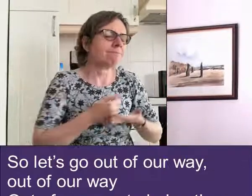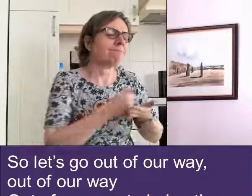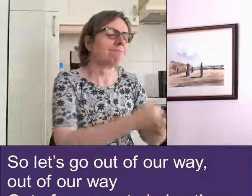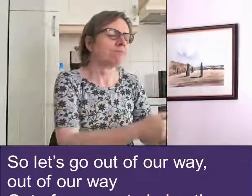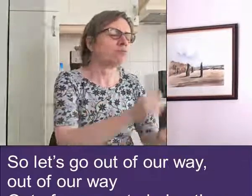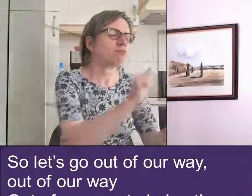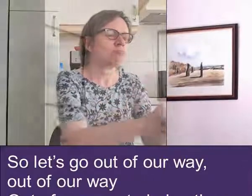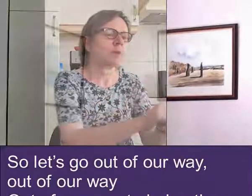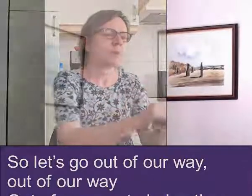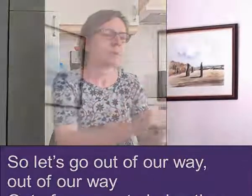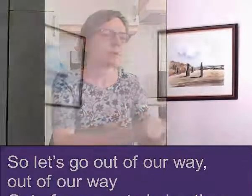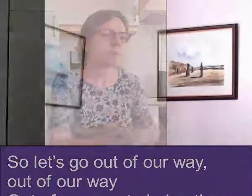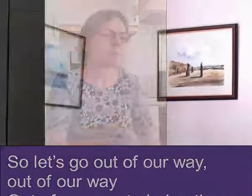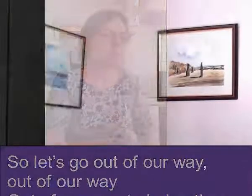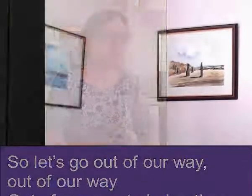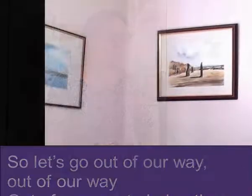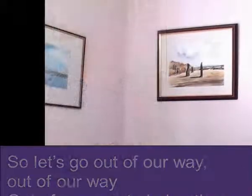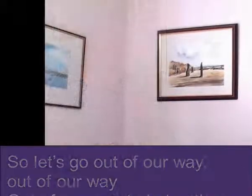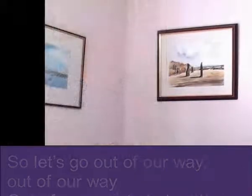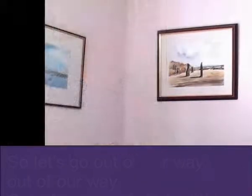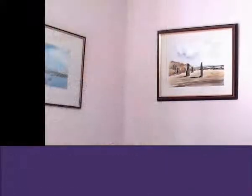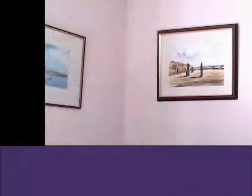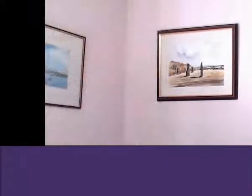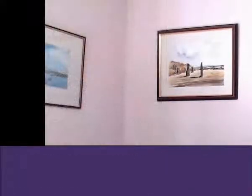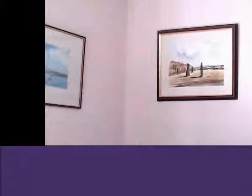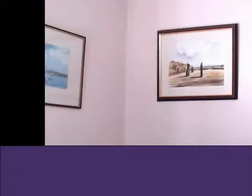our way to do right.